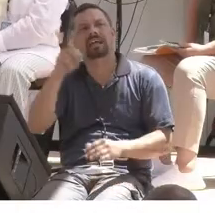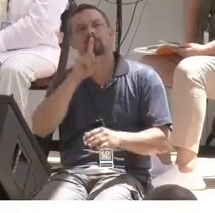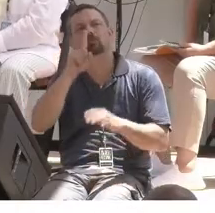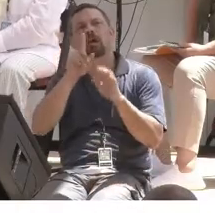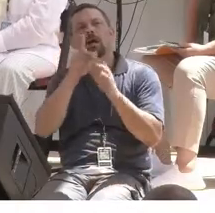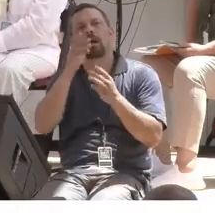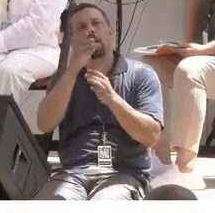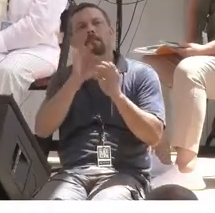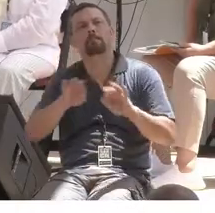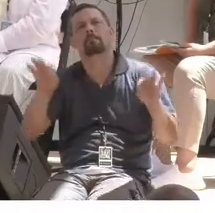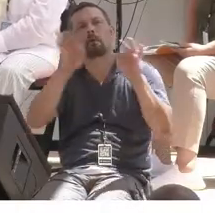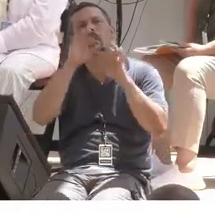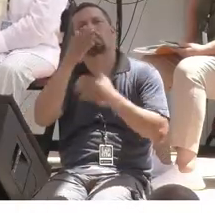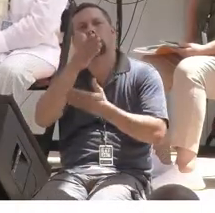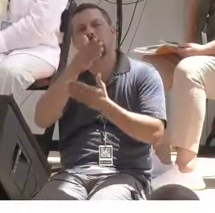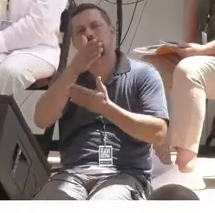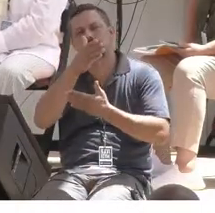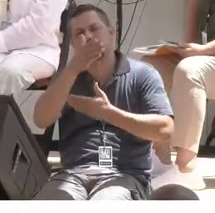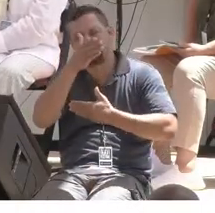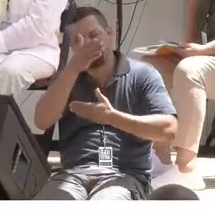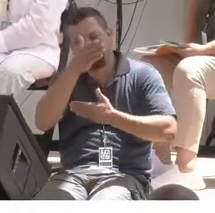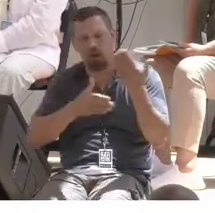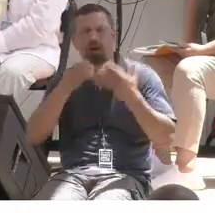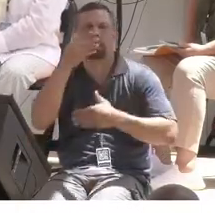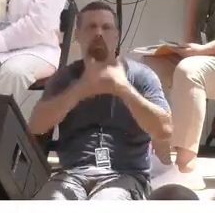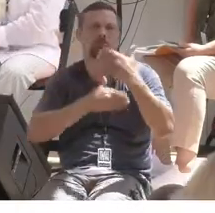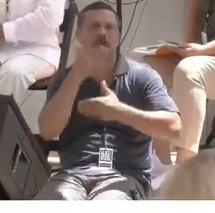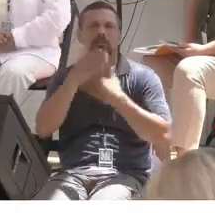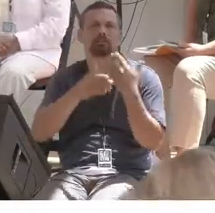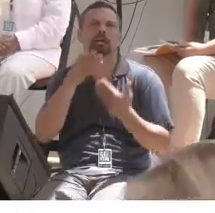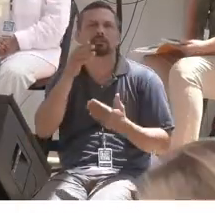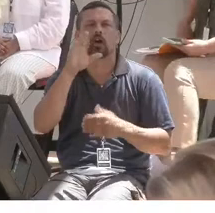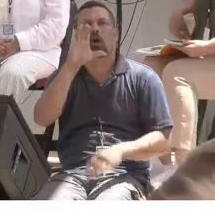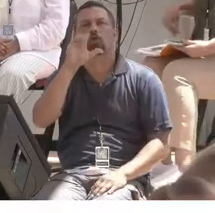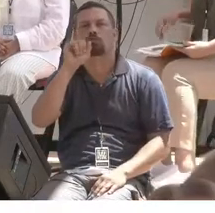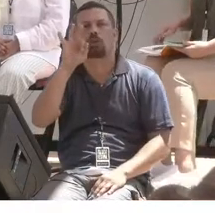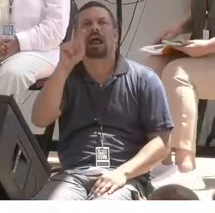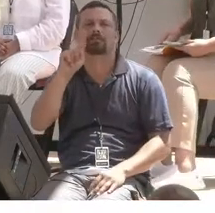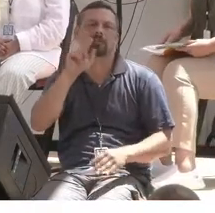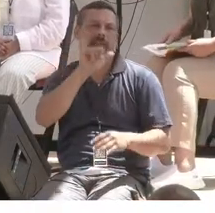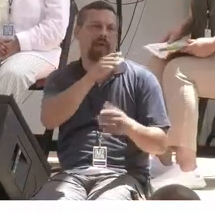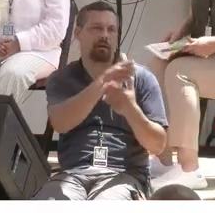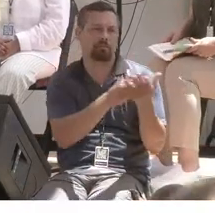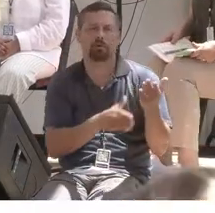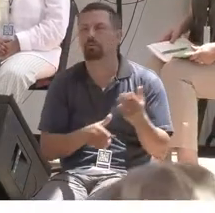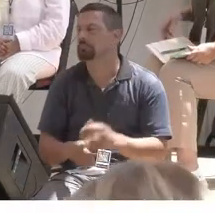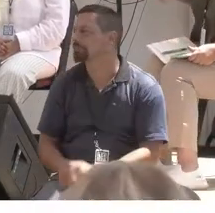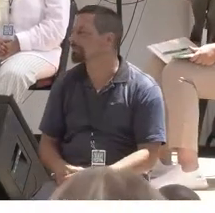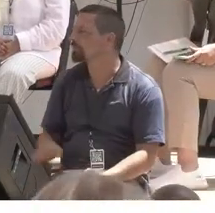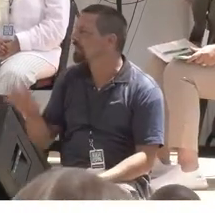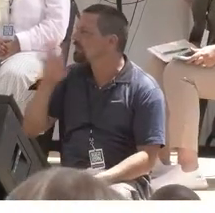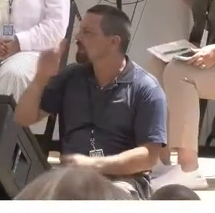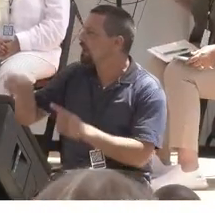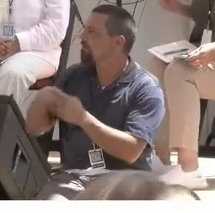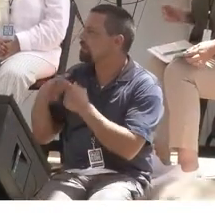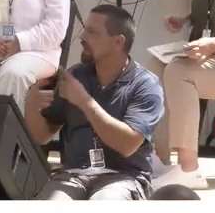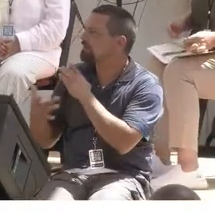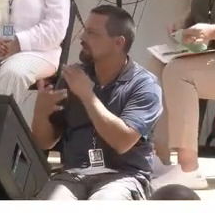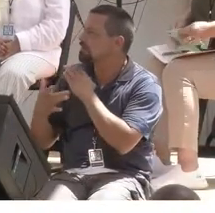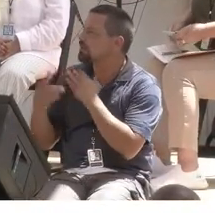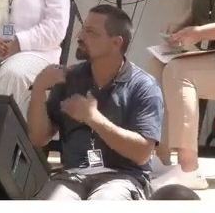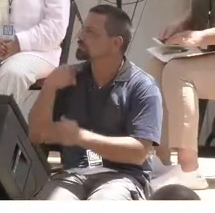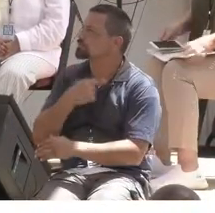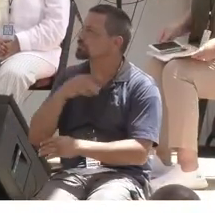ensuring crafts are preserved through a collective process. Let's go back to technology. We talked